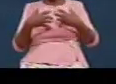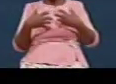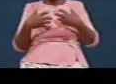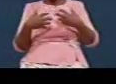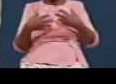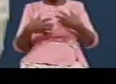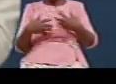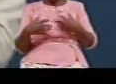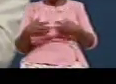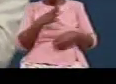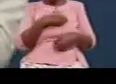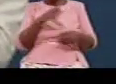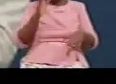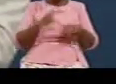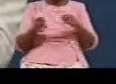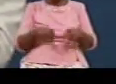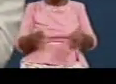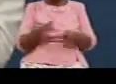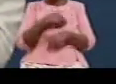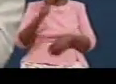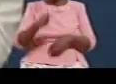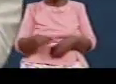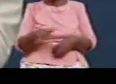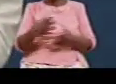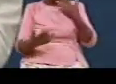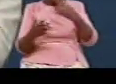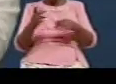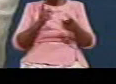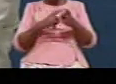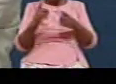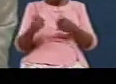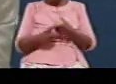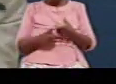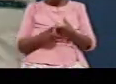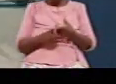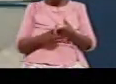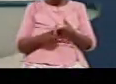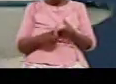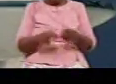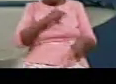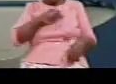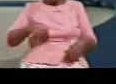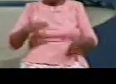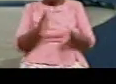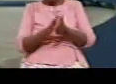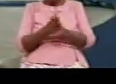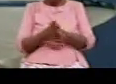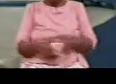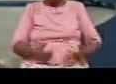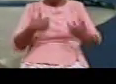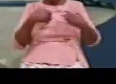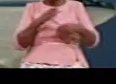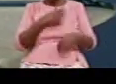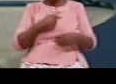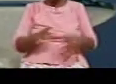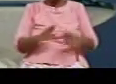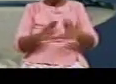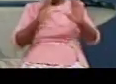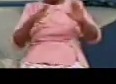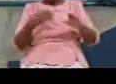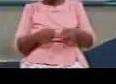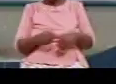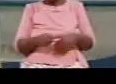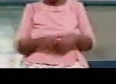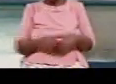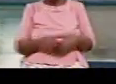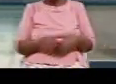people, they fear the anger of human beings, and they fear the fury of human beings. They say, if I